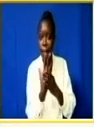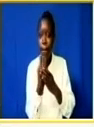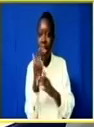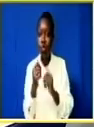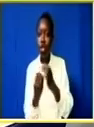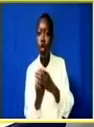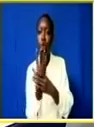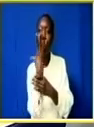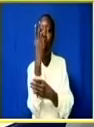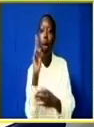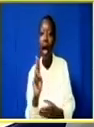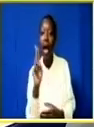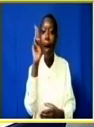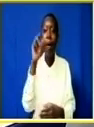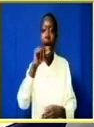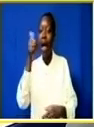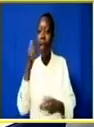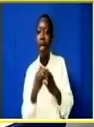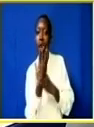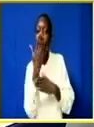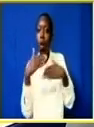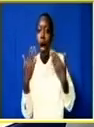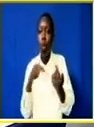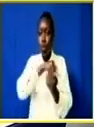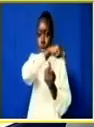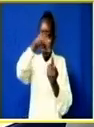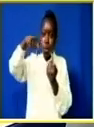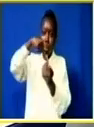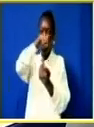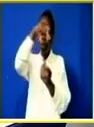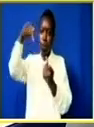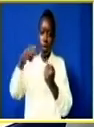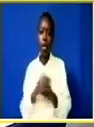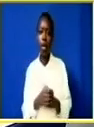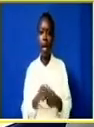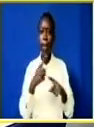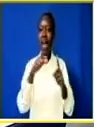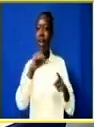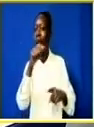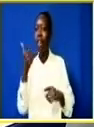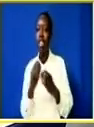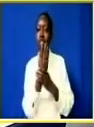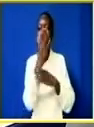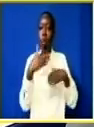on something. Yes. We called them climbing. Yes. What about these ones that go?